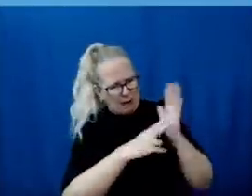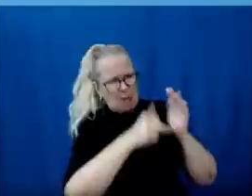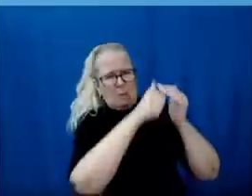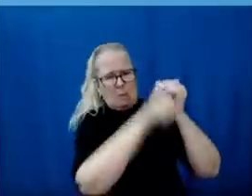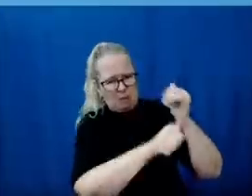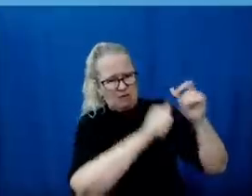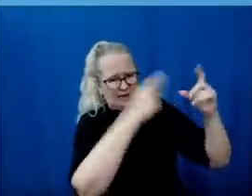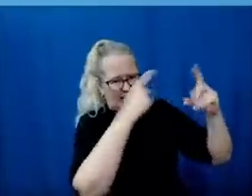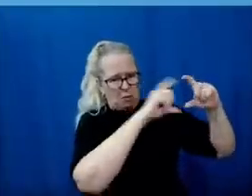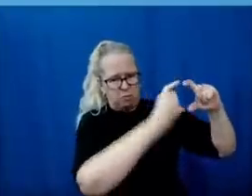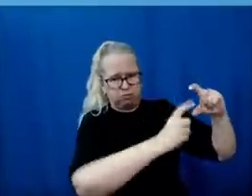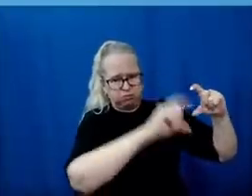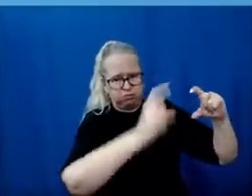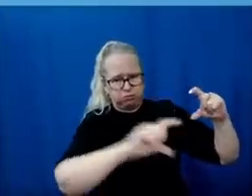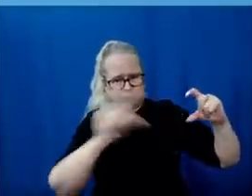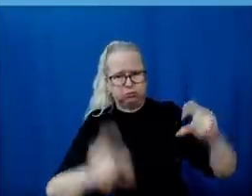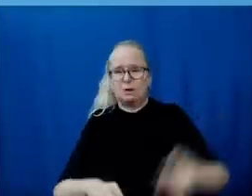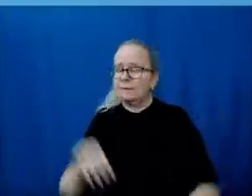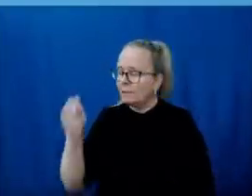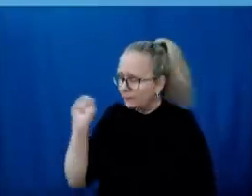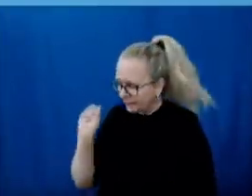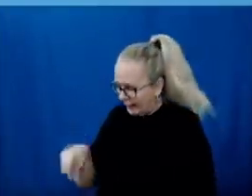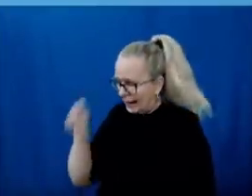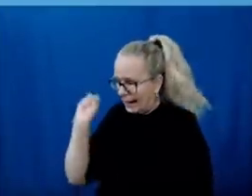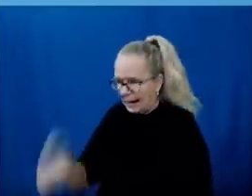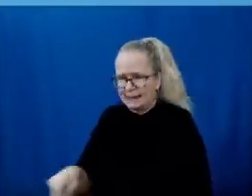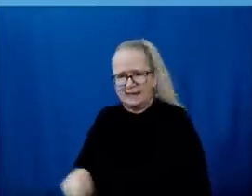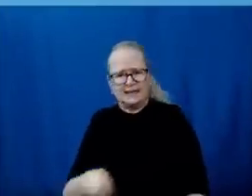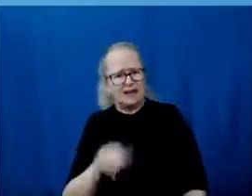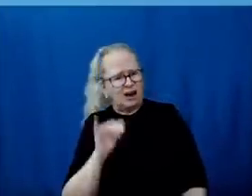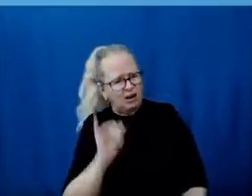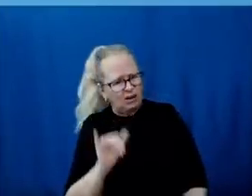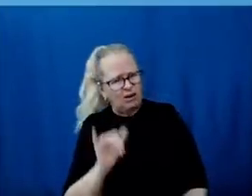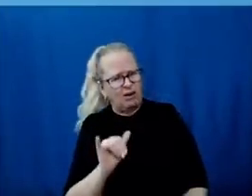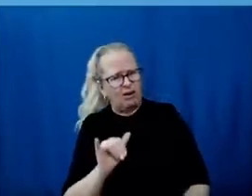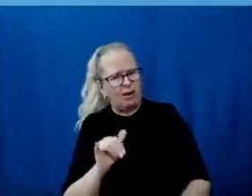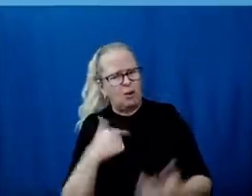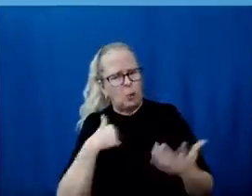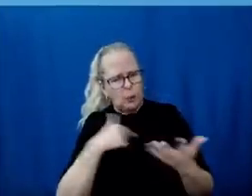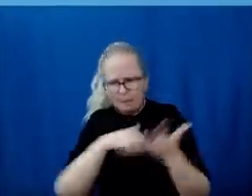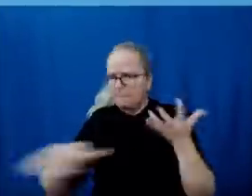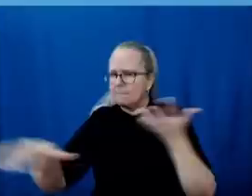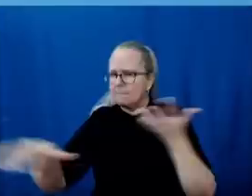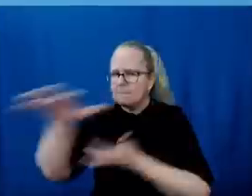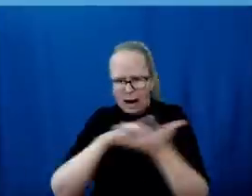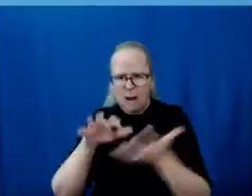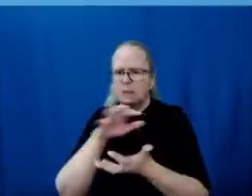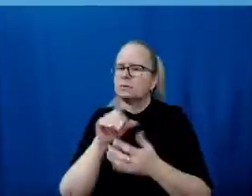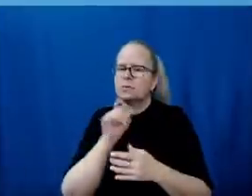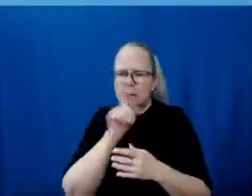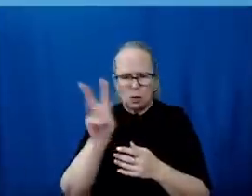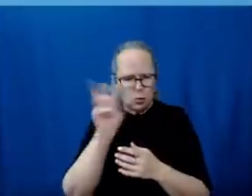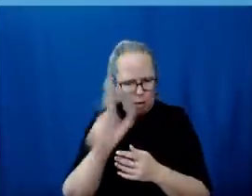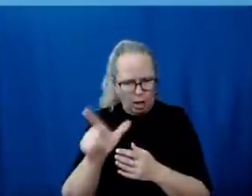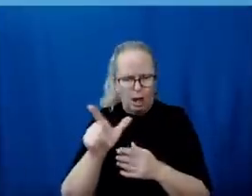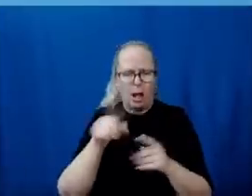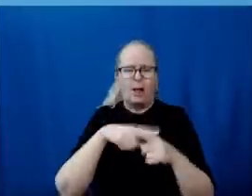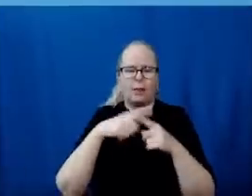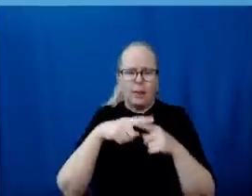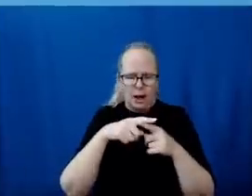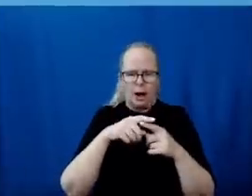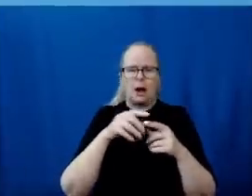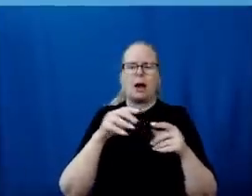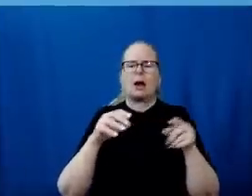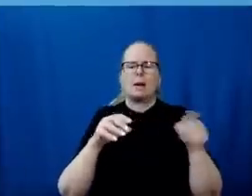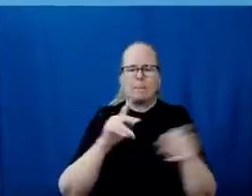sewage. Yeah, so it's got chunks and stuff in it, eh? It's got chunks, yeah. And we mix it well